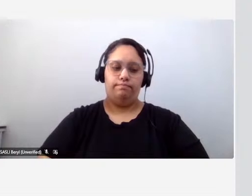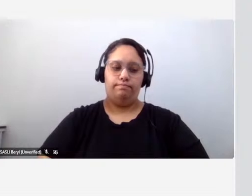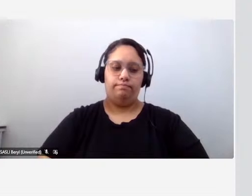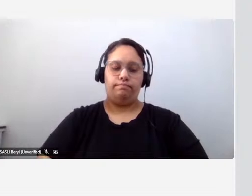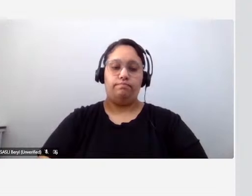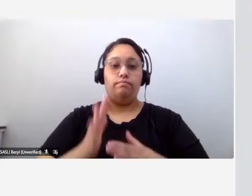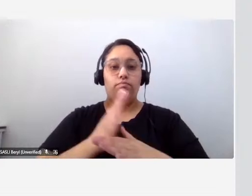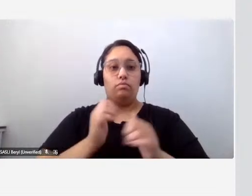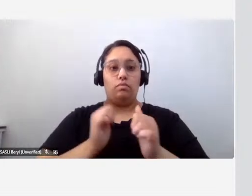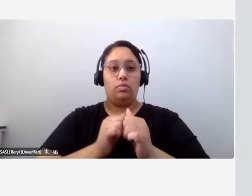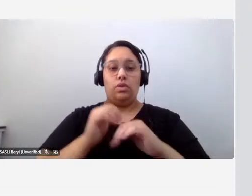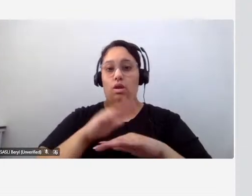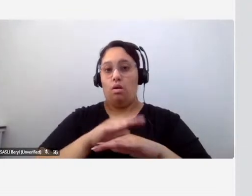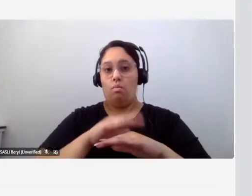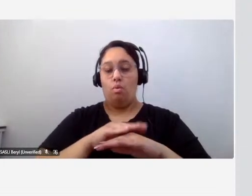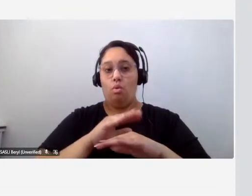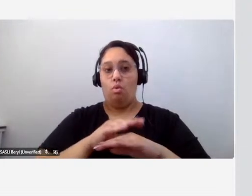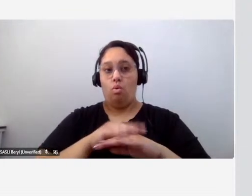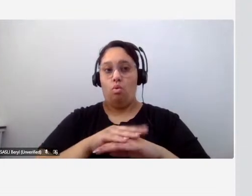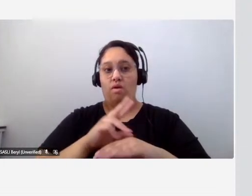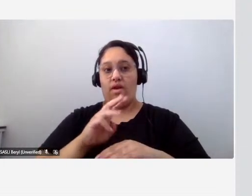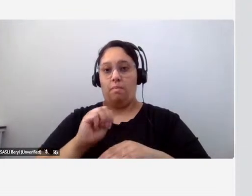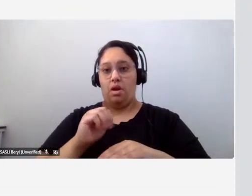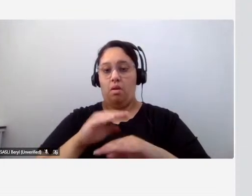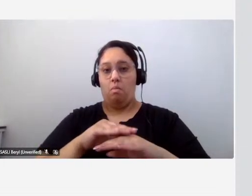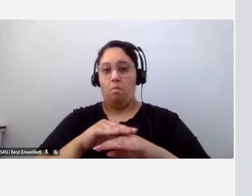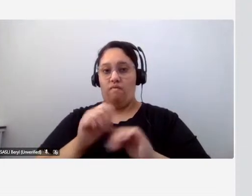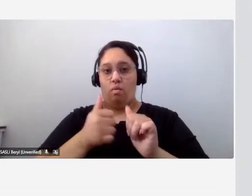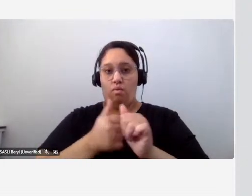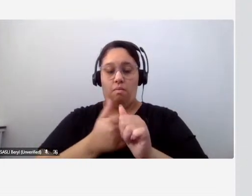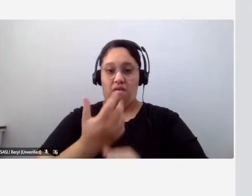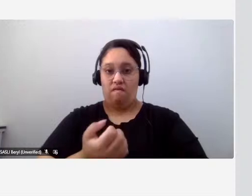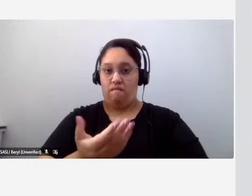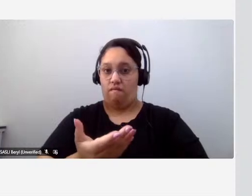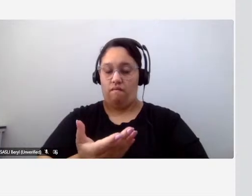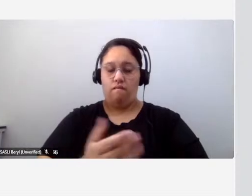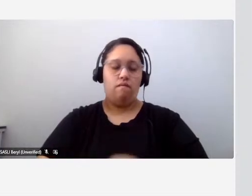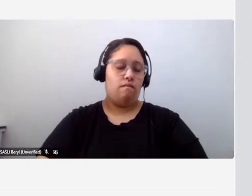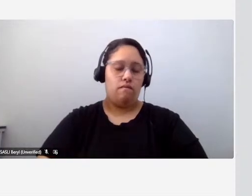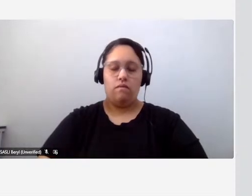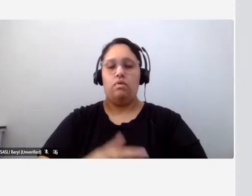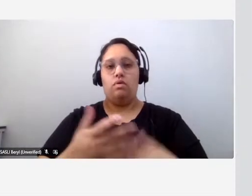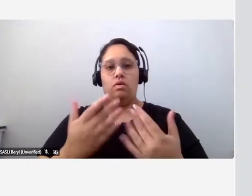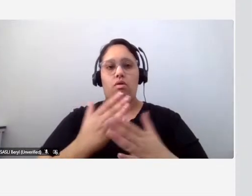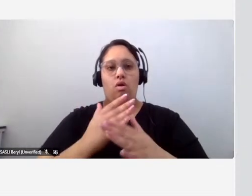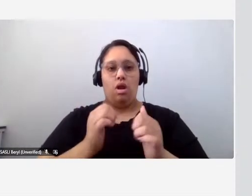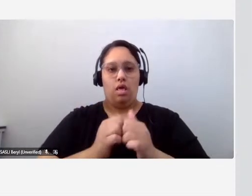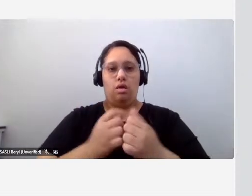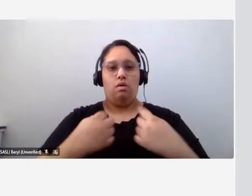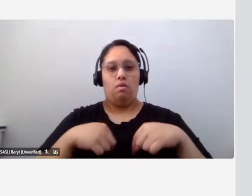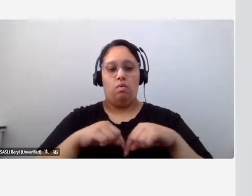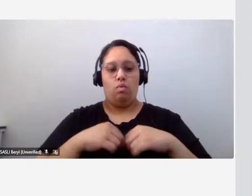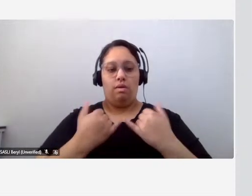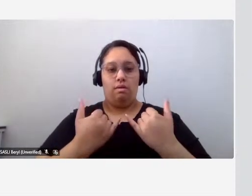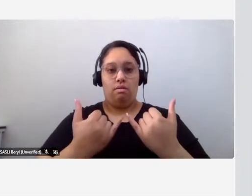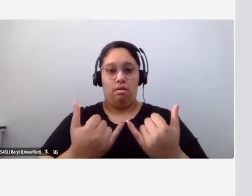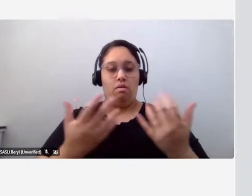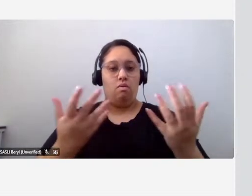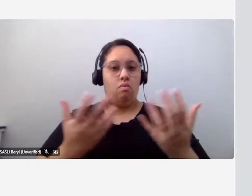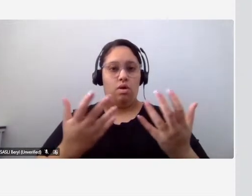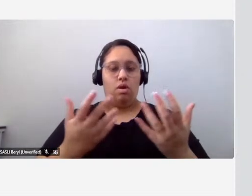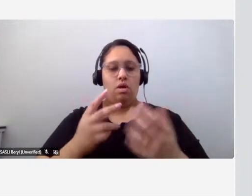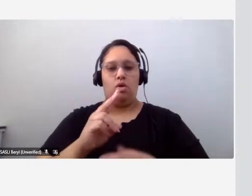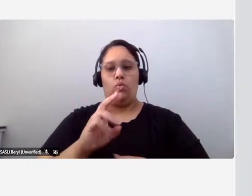Colleagues, any further? Member from Minnan, did you have any follow-ups? Okay, then, colleagues, we are now at